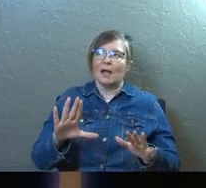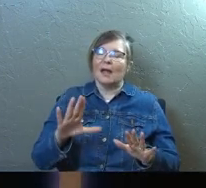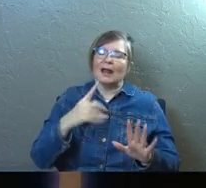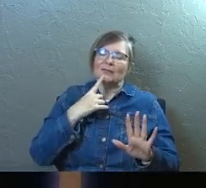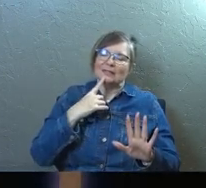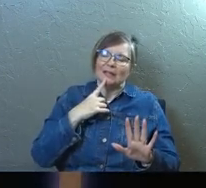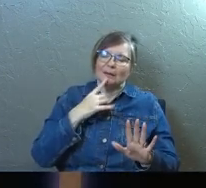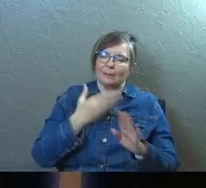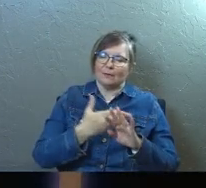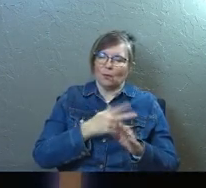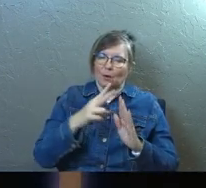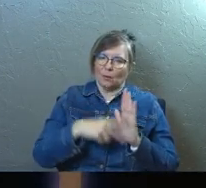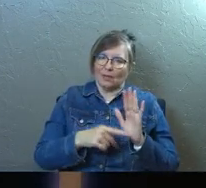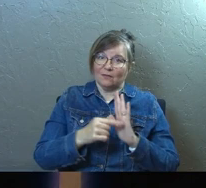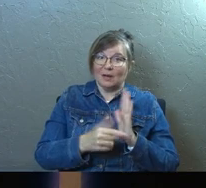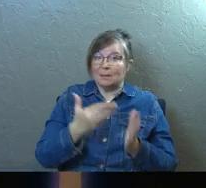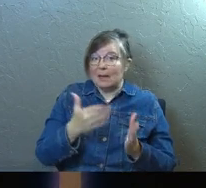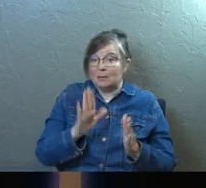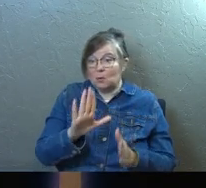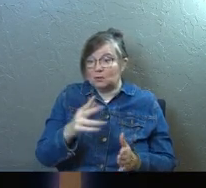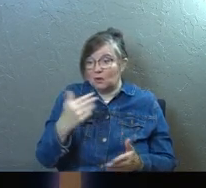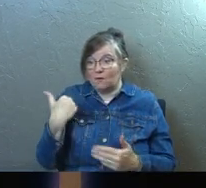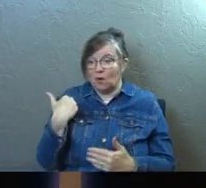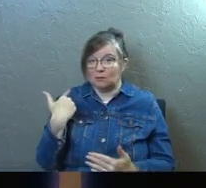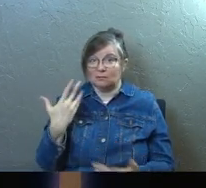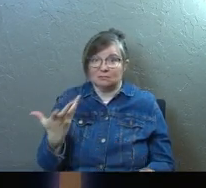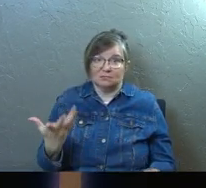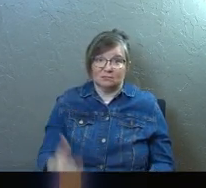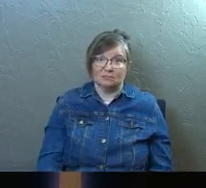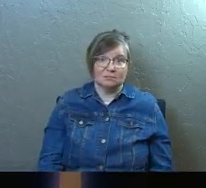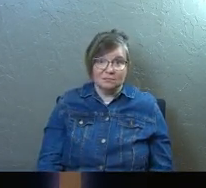And I'll just say this before I read the verse. Maybe it was your fault.